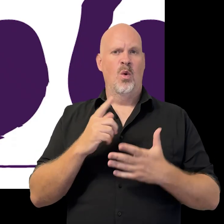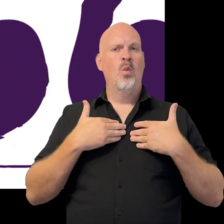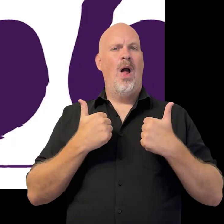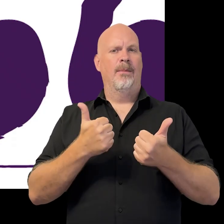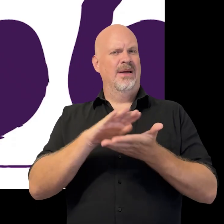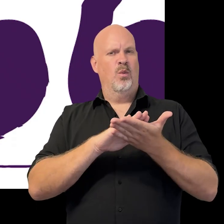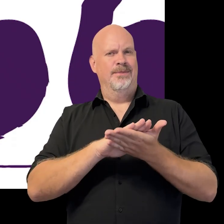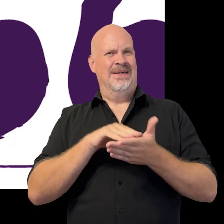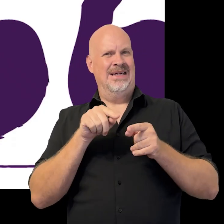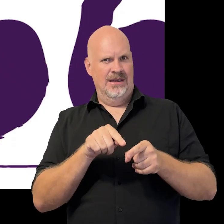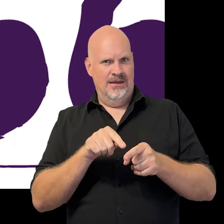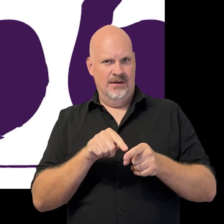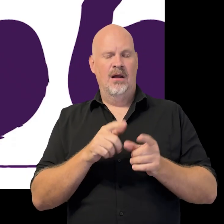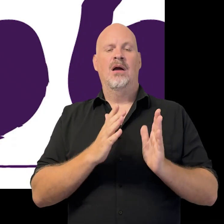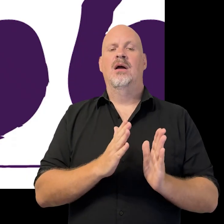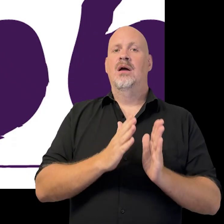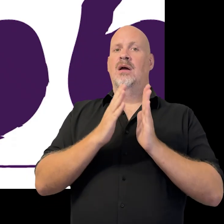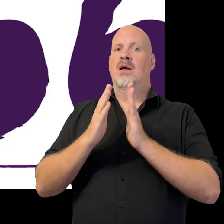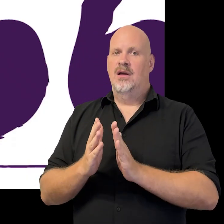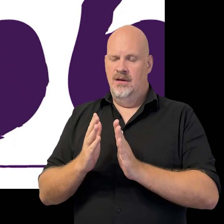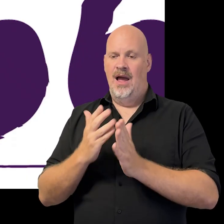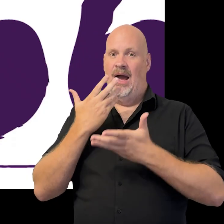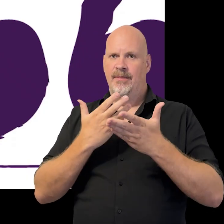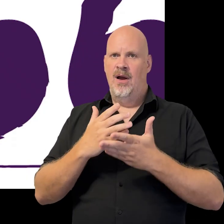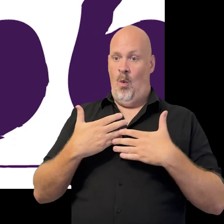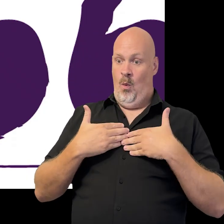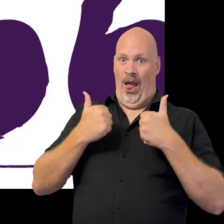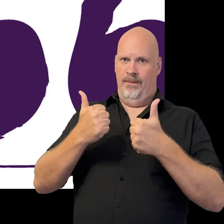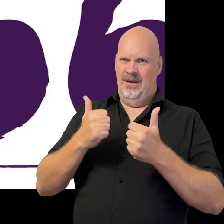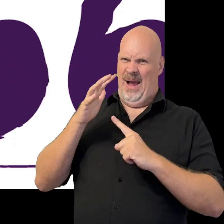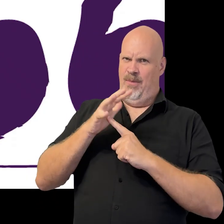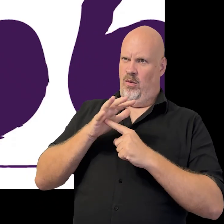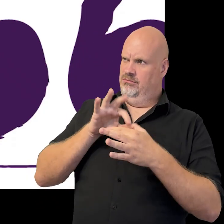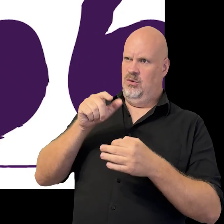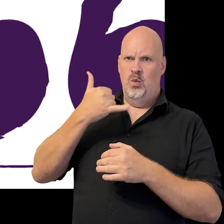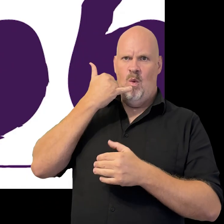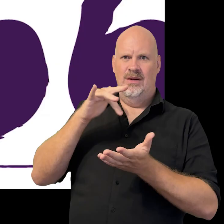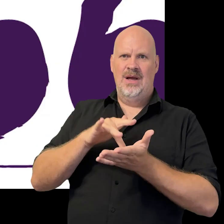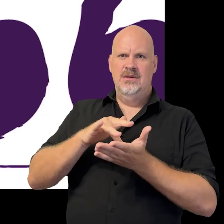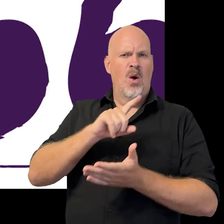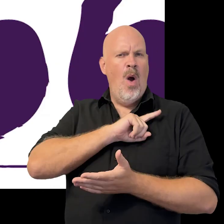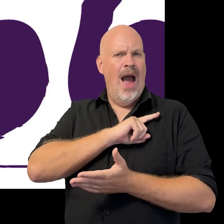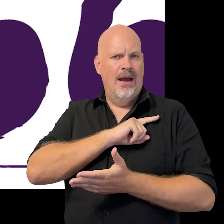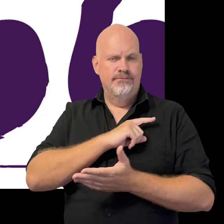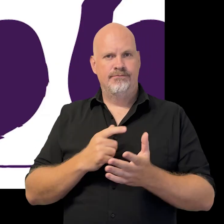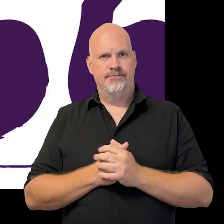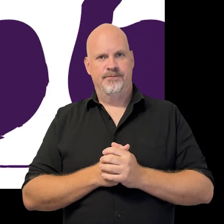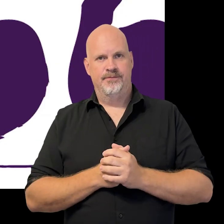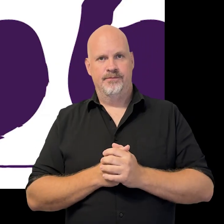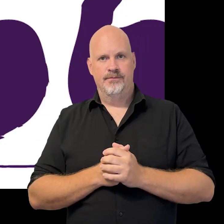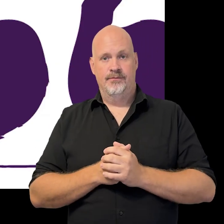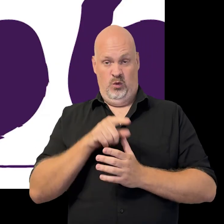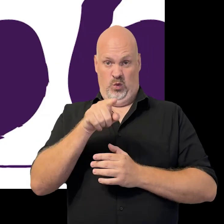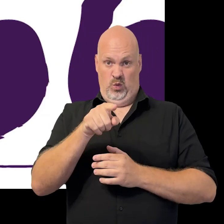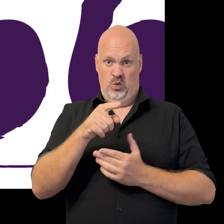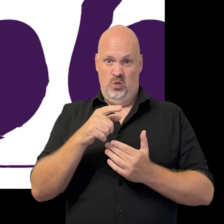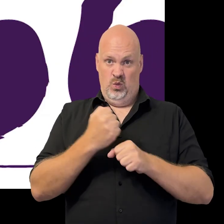but this is where you're really going to demonstrate your ability to engage with published research and critically analyse